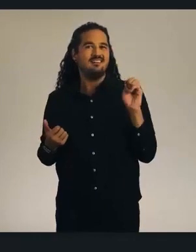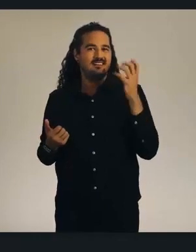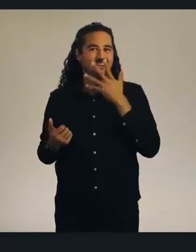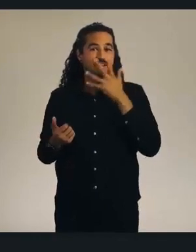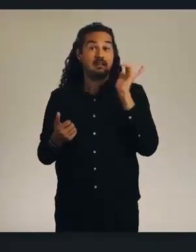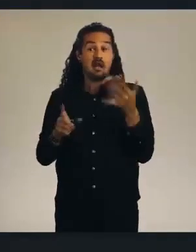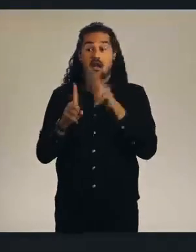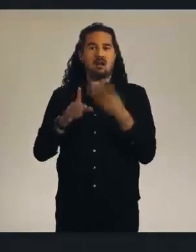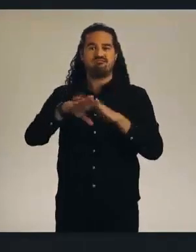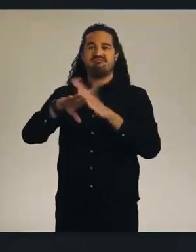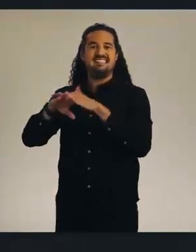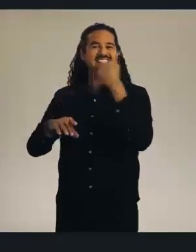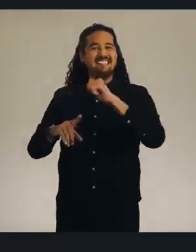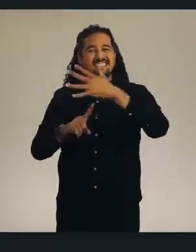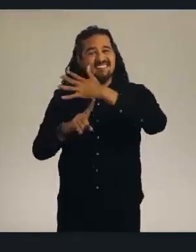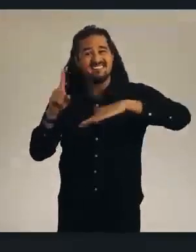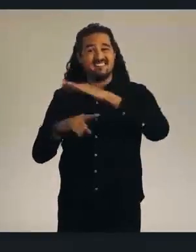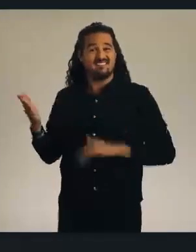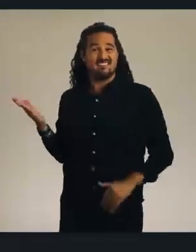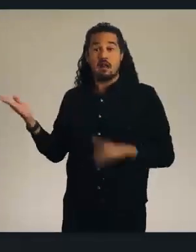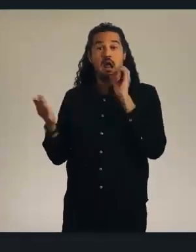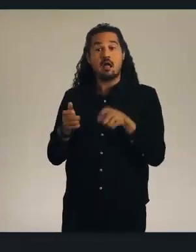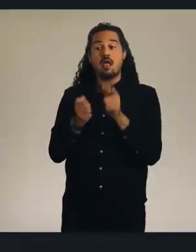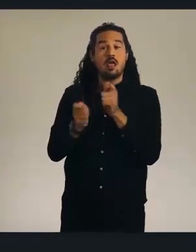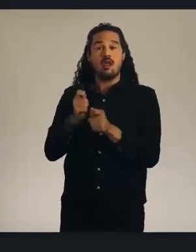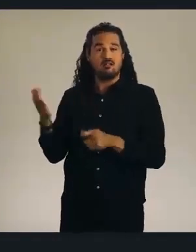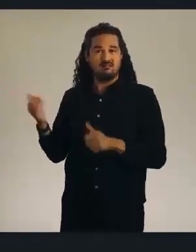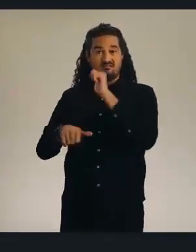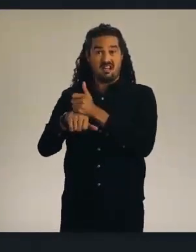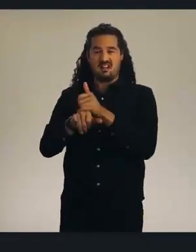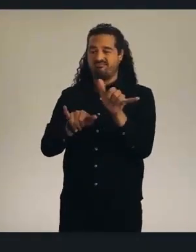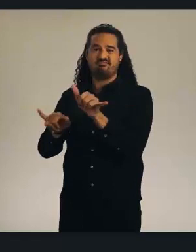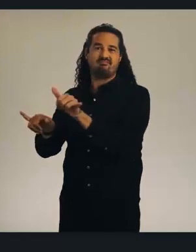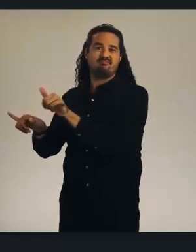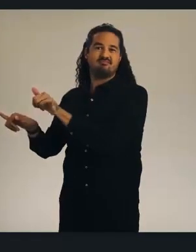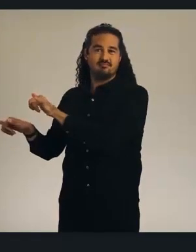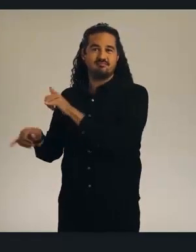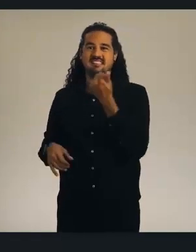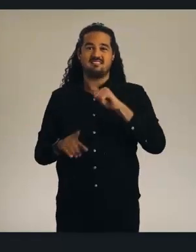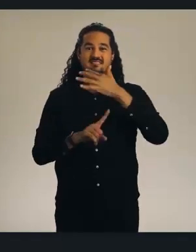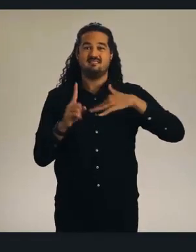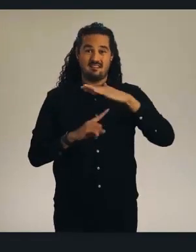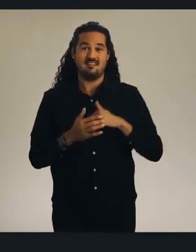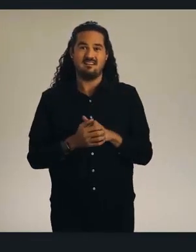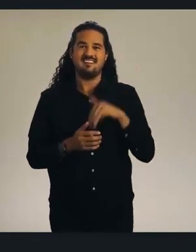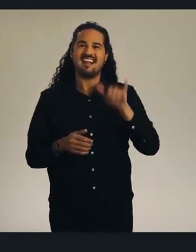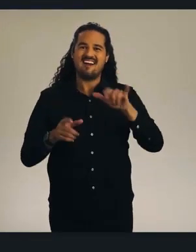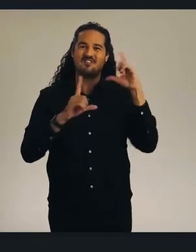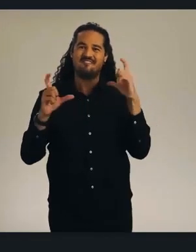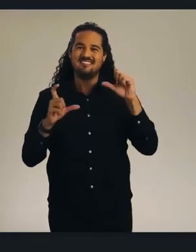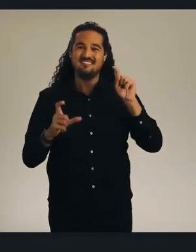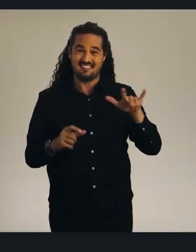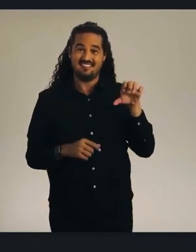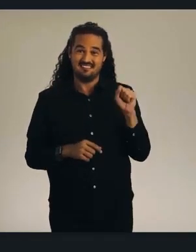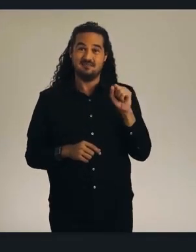types. You don't need to set it every time. So you can define your style and use it across your photos. And that's photographic styles coming to iPhone